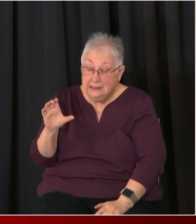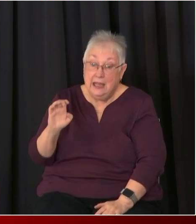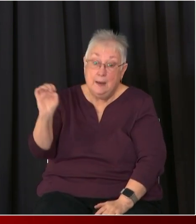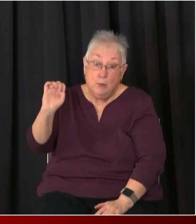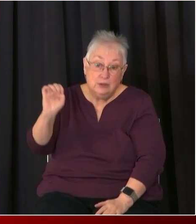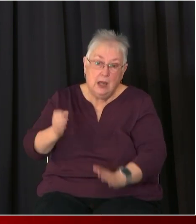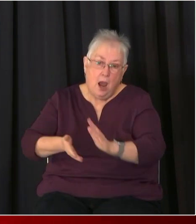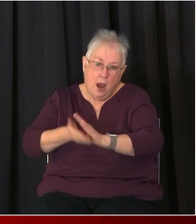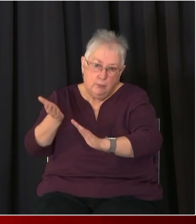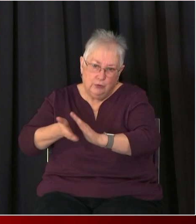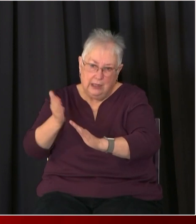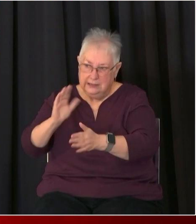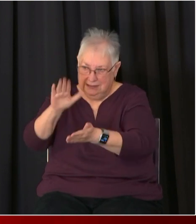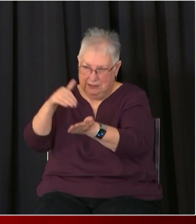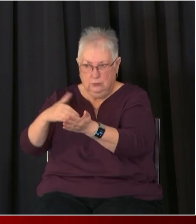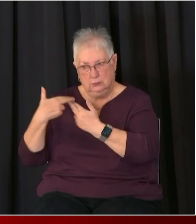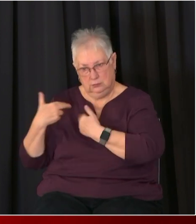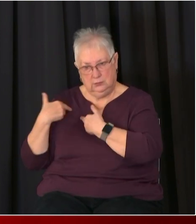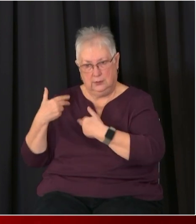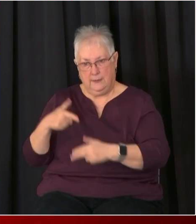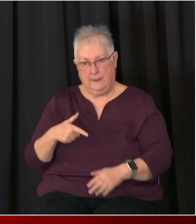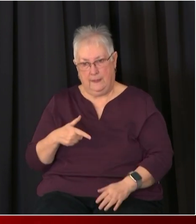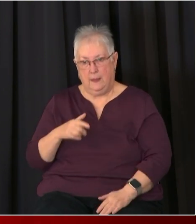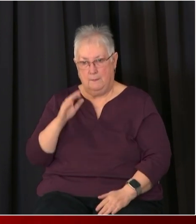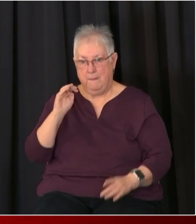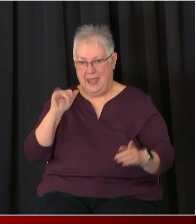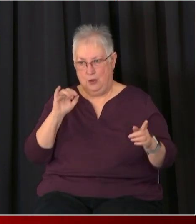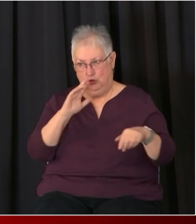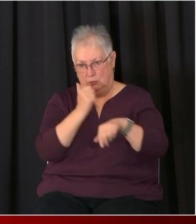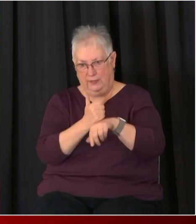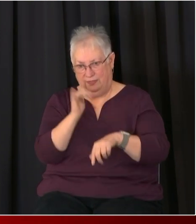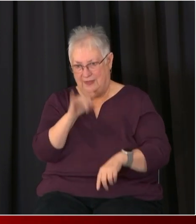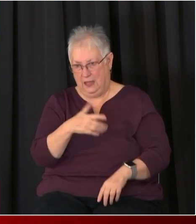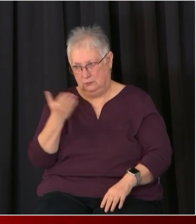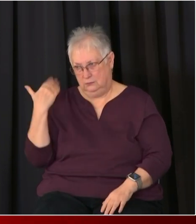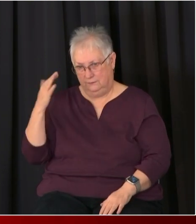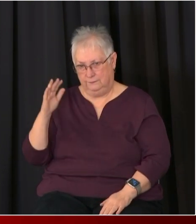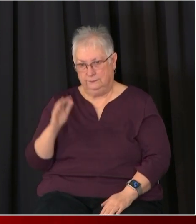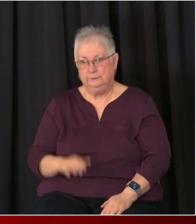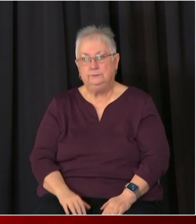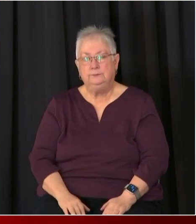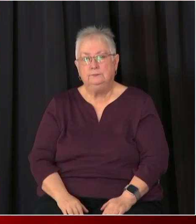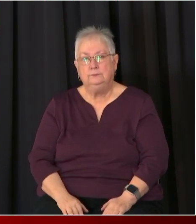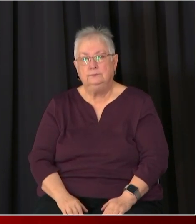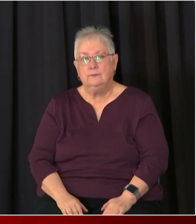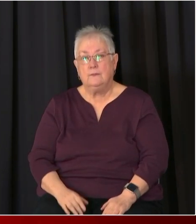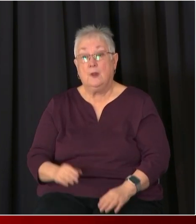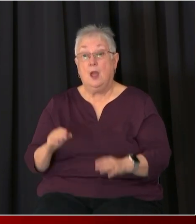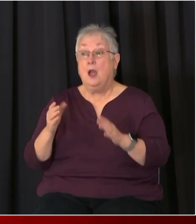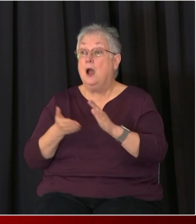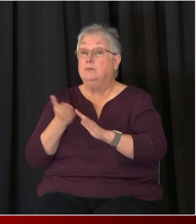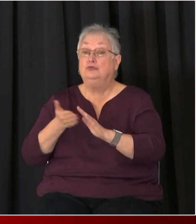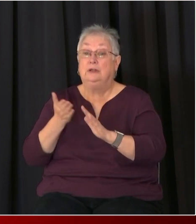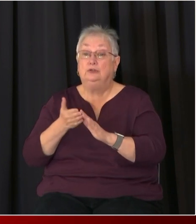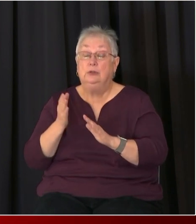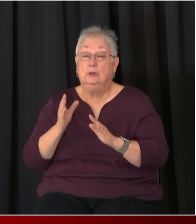the mayor established back in February, within the operations sections, health and